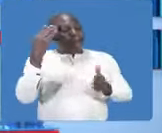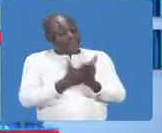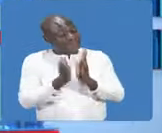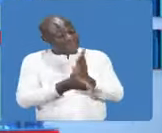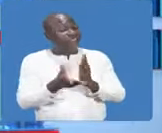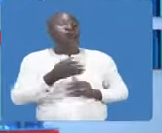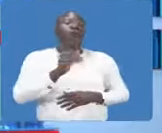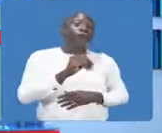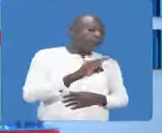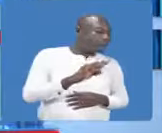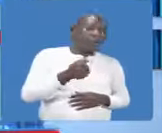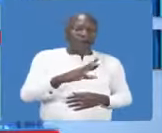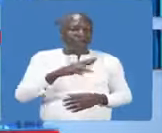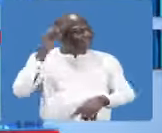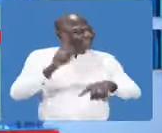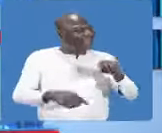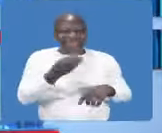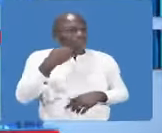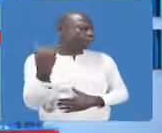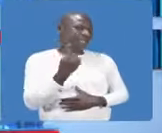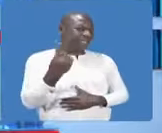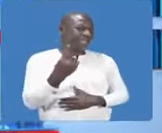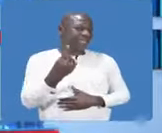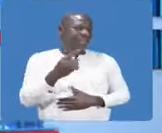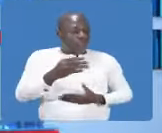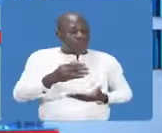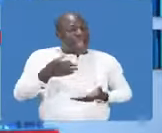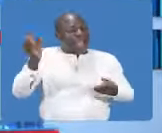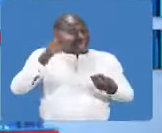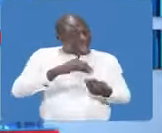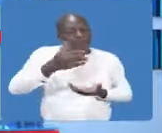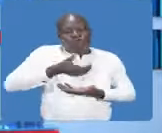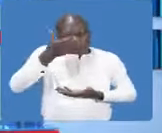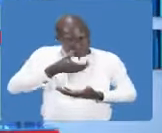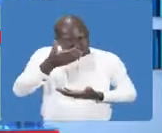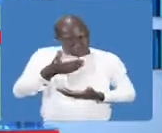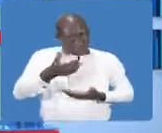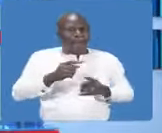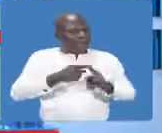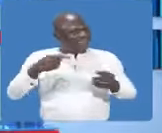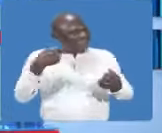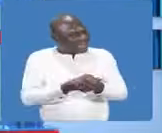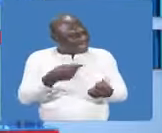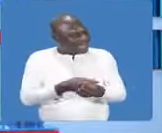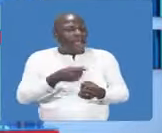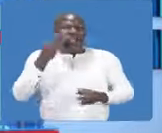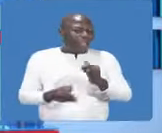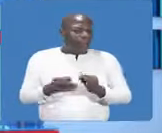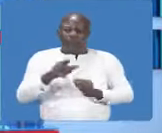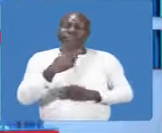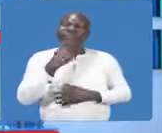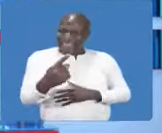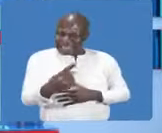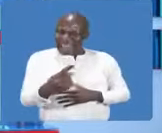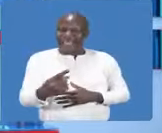fufu. Sabi untimi titi fufu nkwa ewe. Yade nkwa eka hon. Nemo mgana hawa ya kasa ya muno.